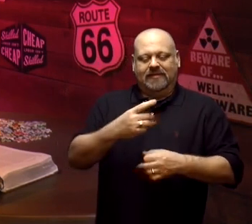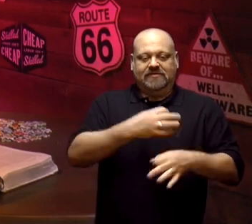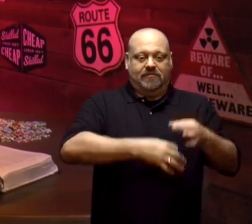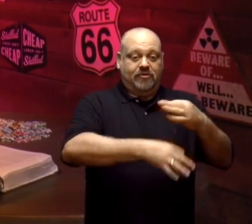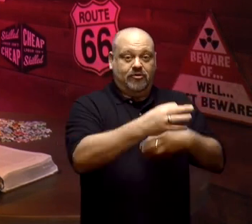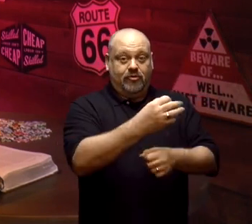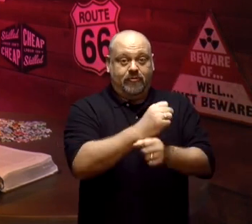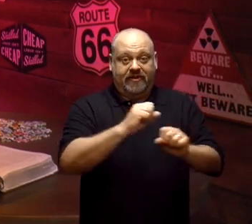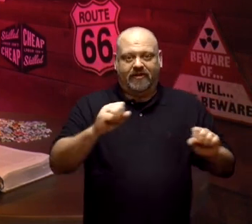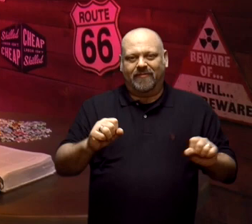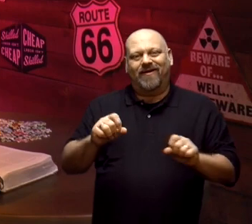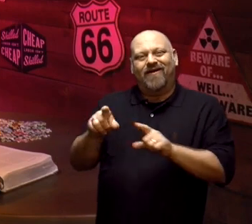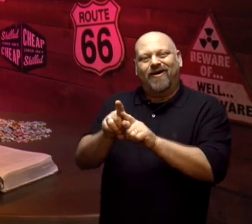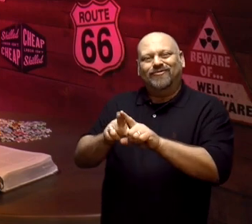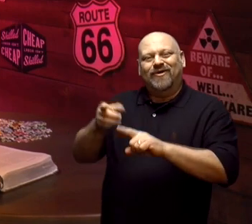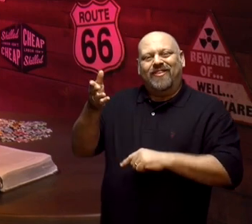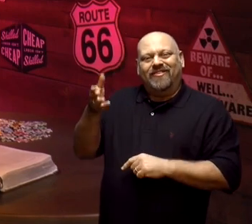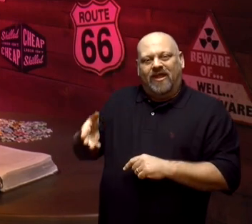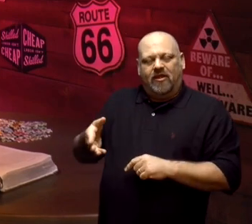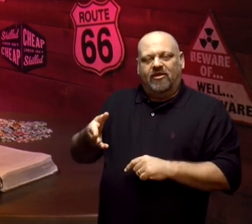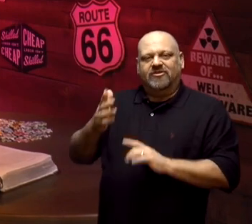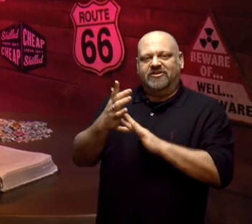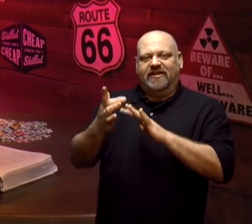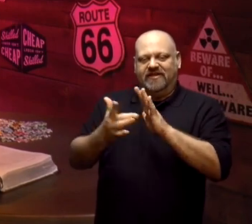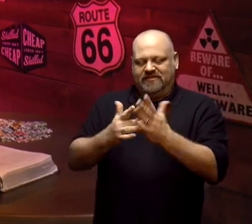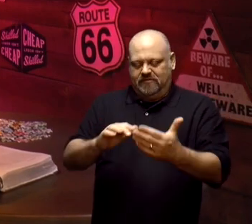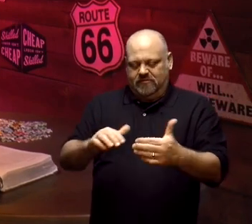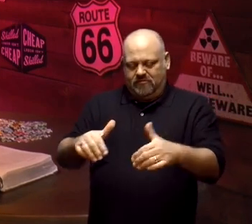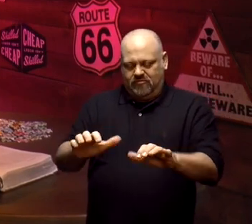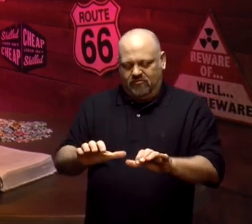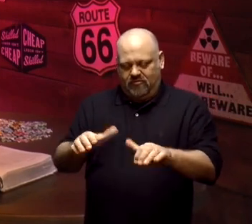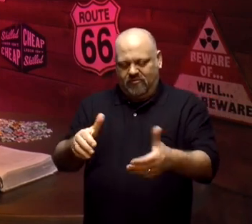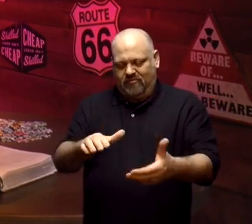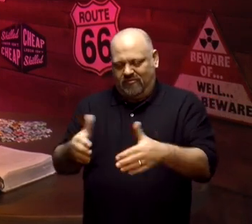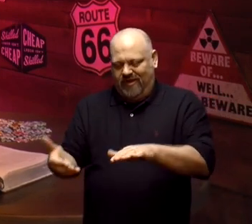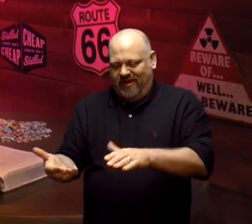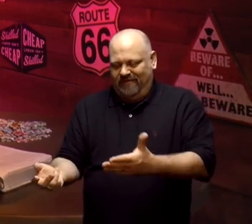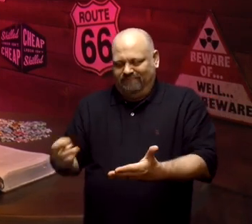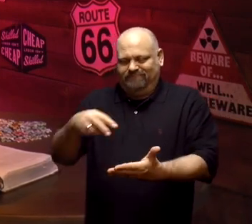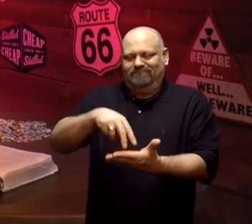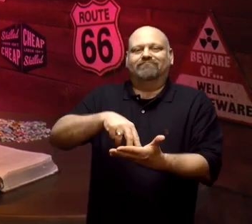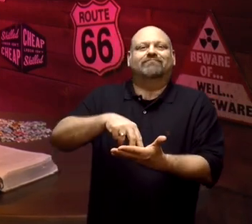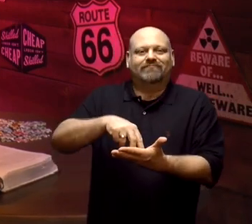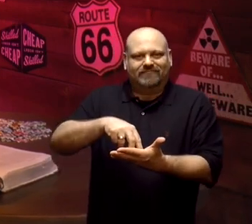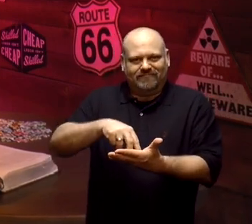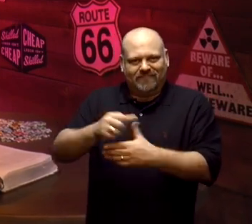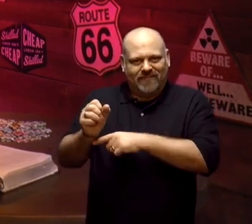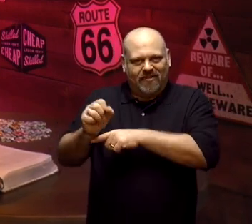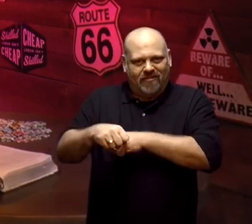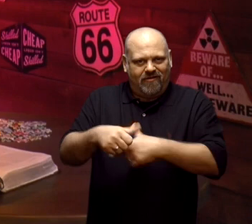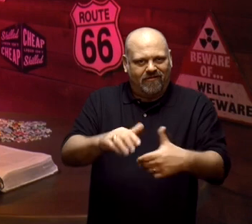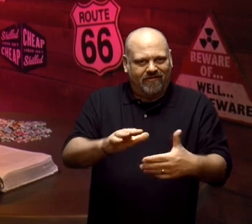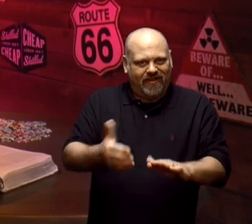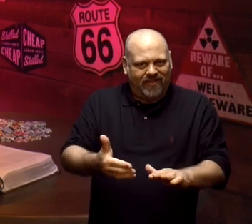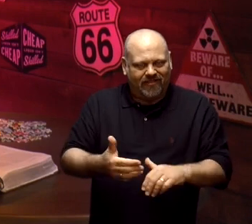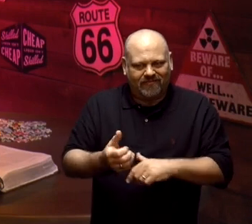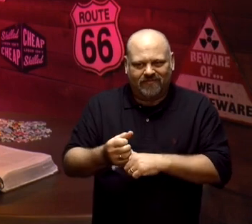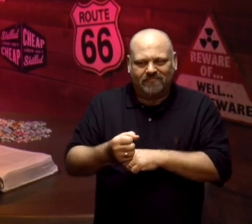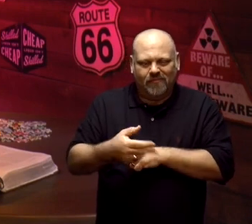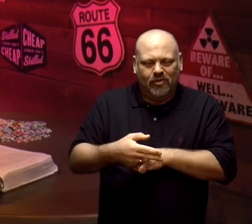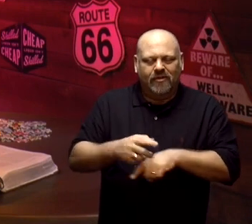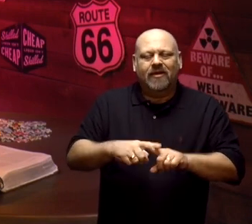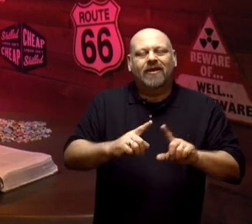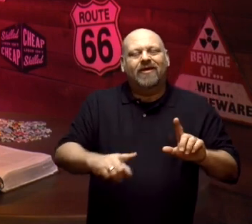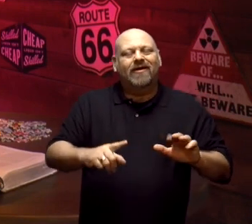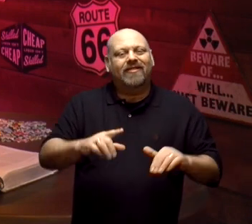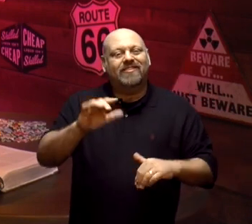also there that Jesus would rise from the grave and conquer death. On that mountain, as